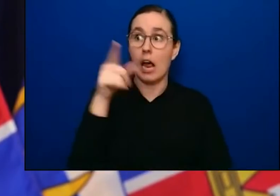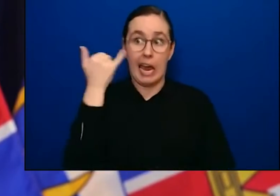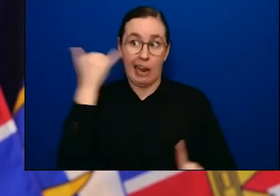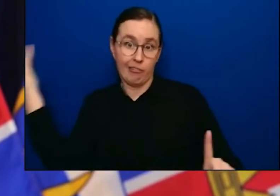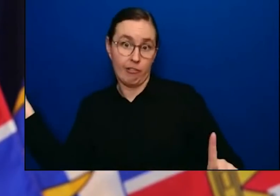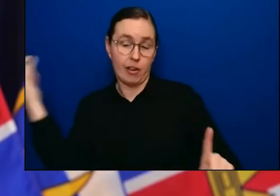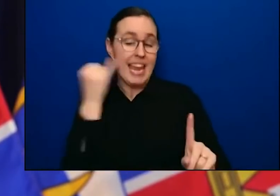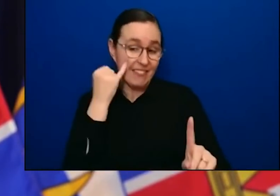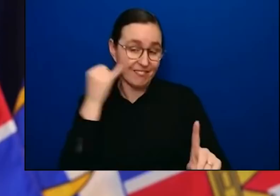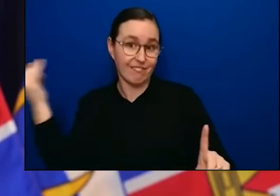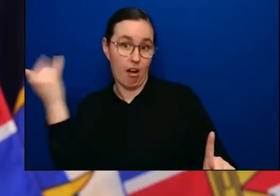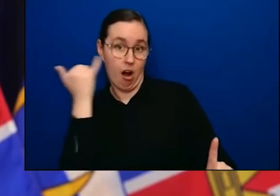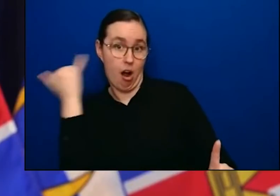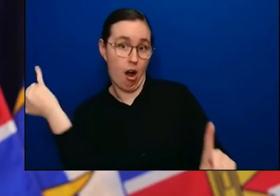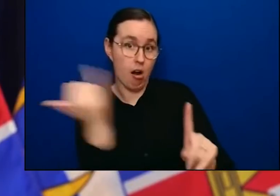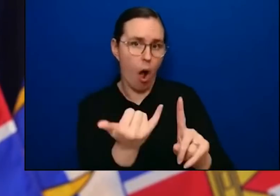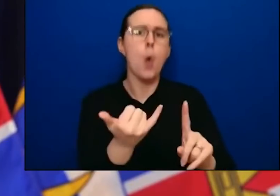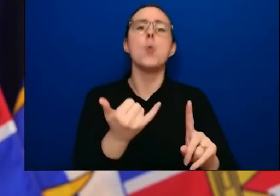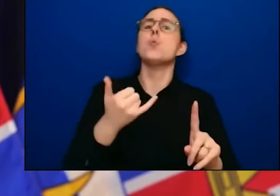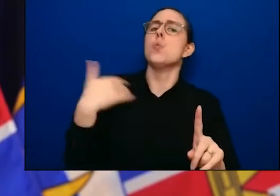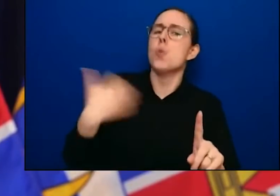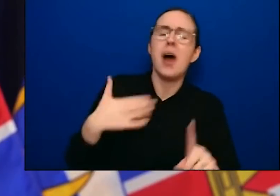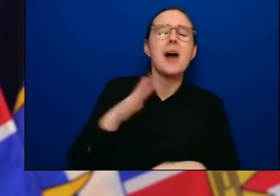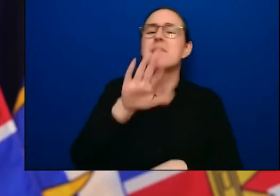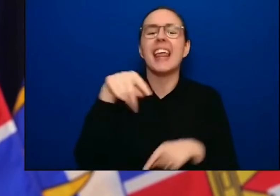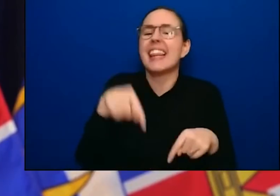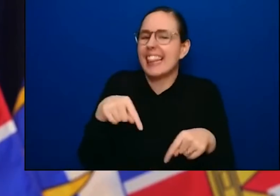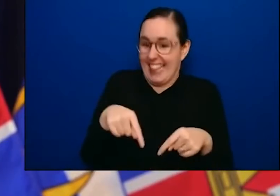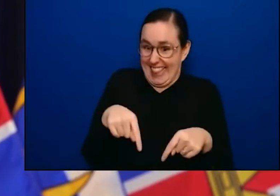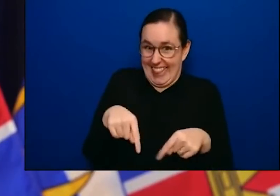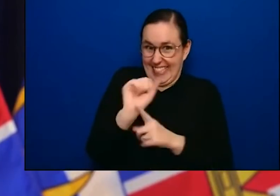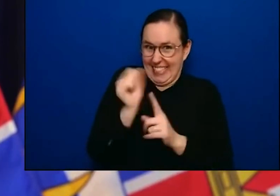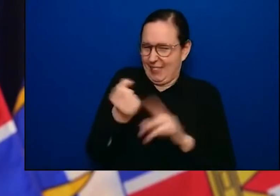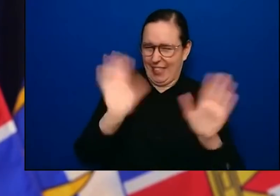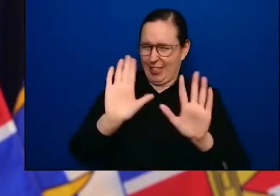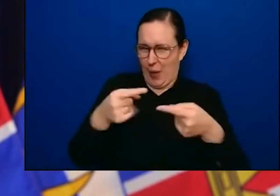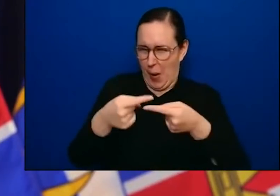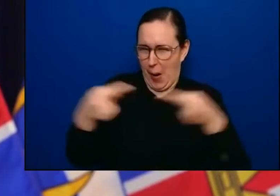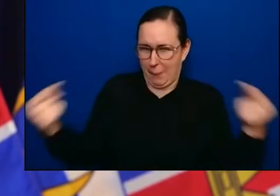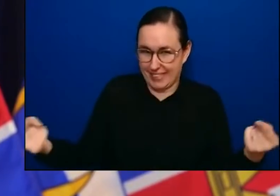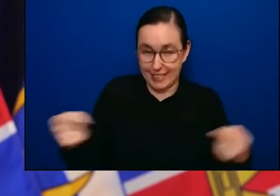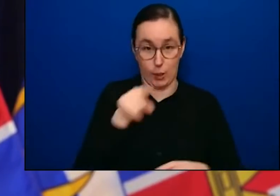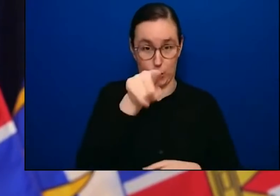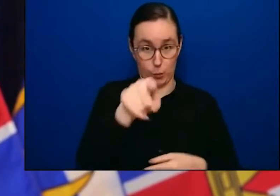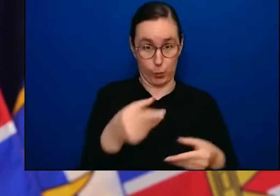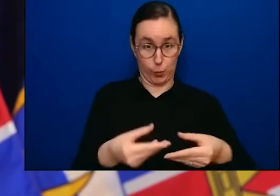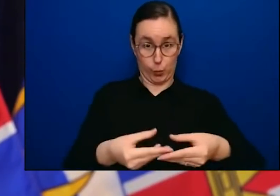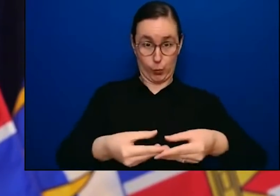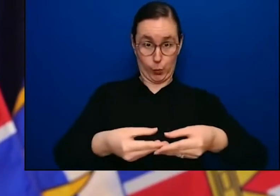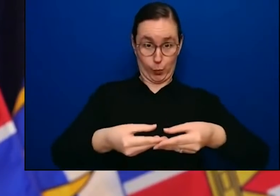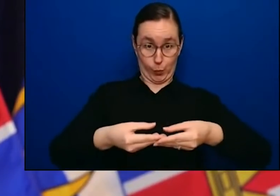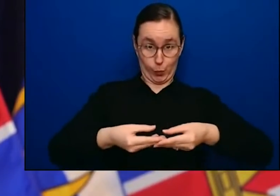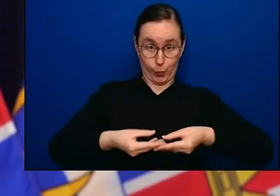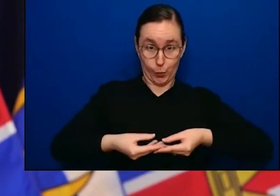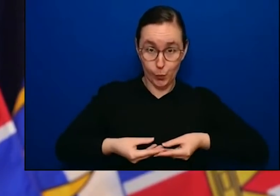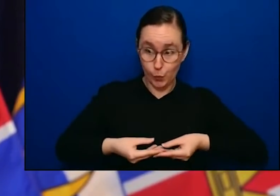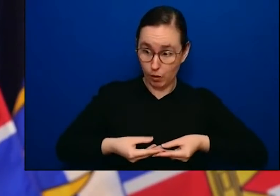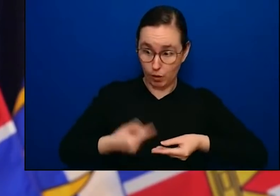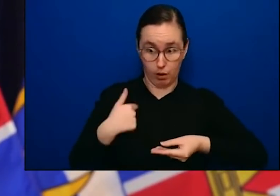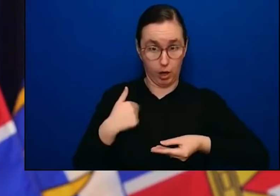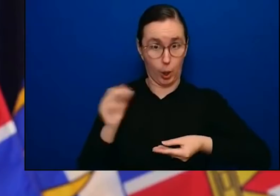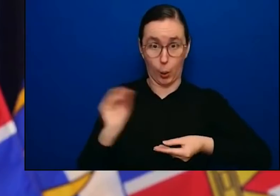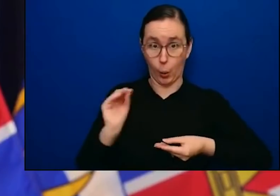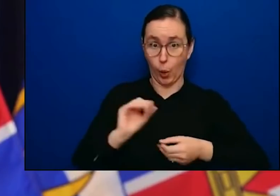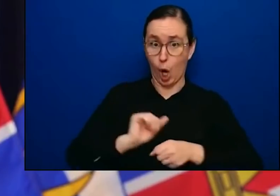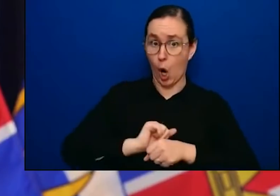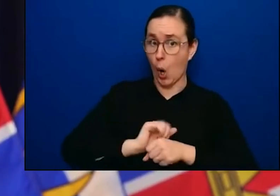all our problems, but it is something that people can use to help them make decisions. And it will help us through this next few weeks and months. But it